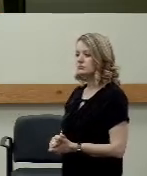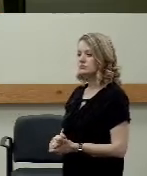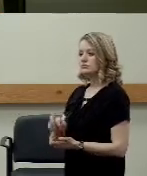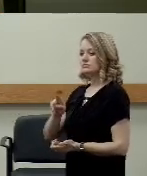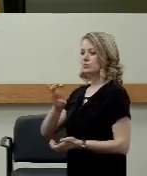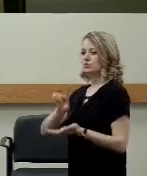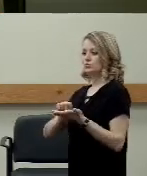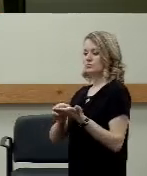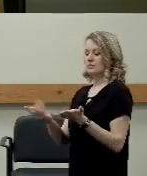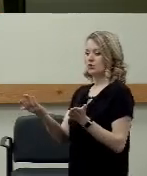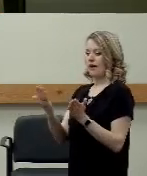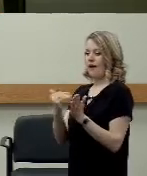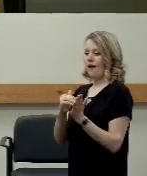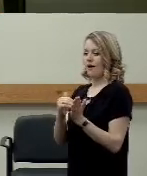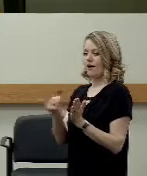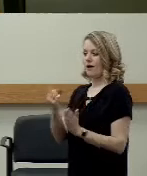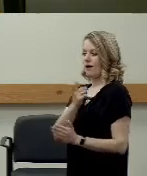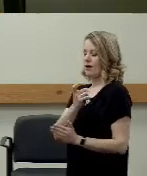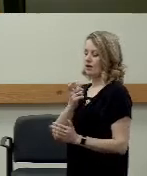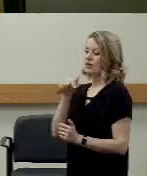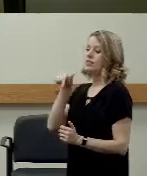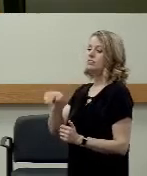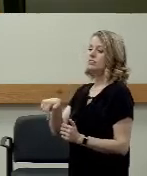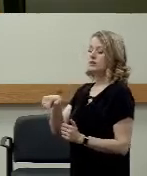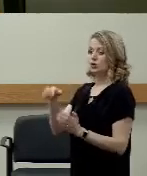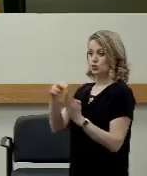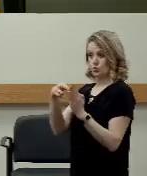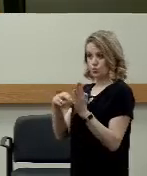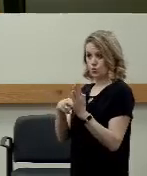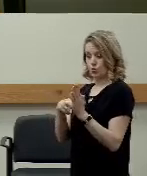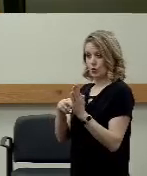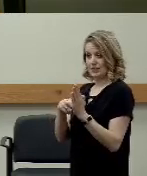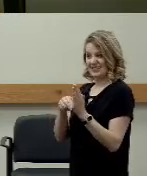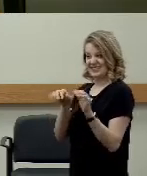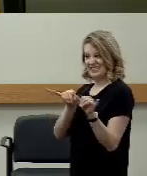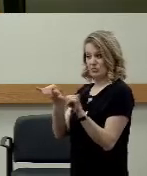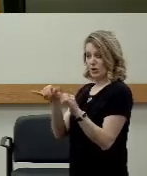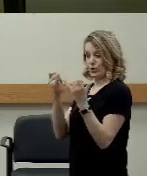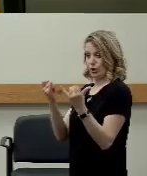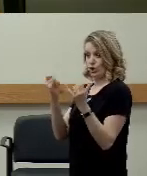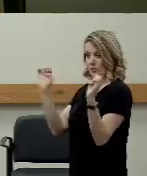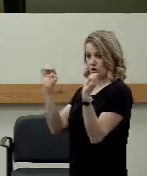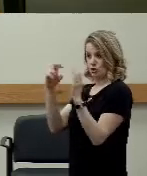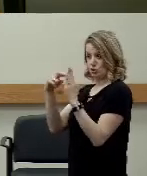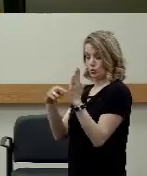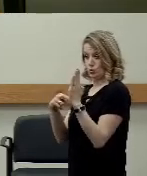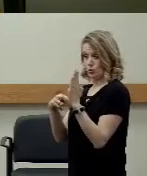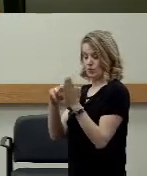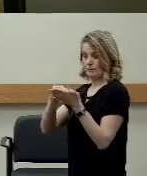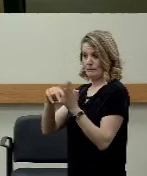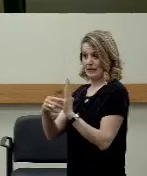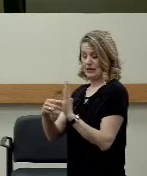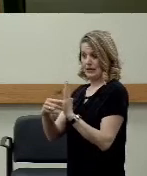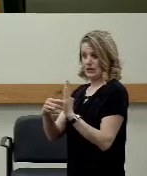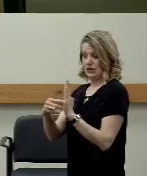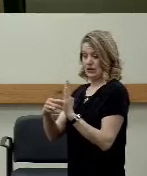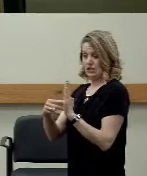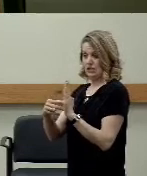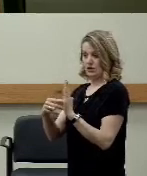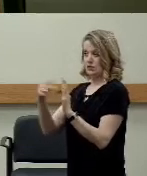Will this resolution be similar to the current ordinance that we have in the fact that it would only be done 2 weeks